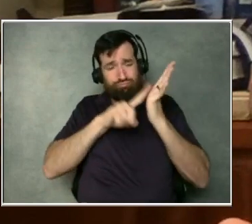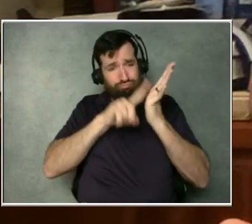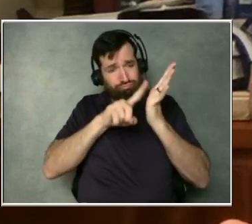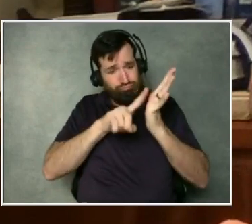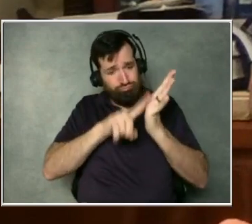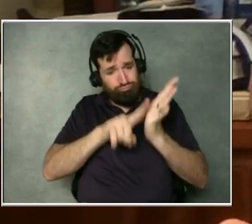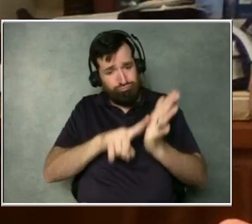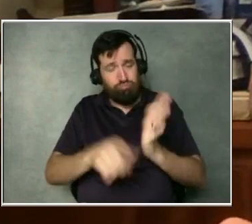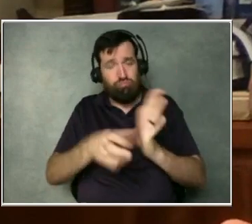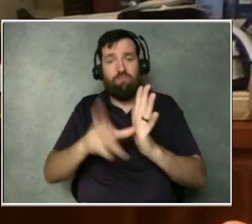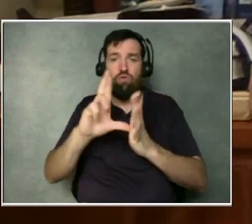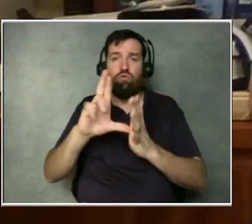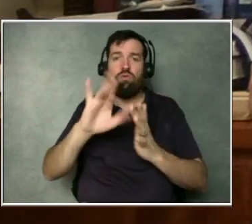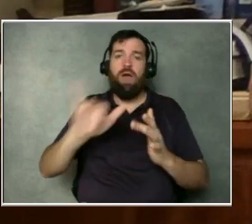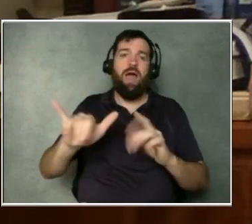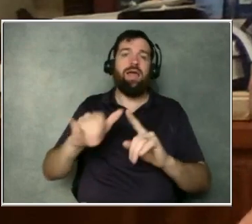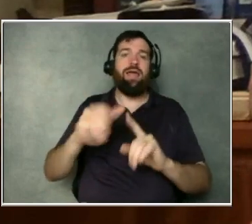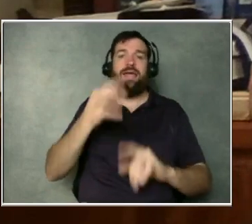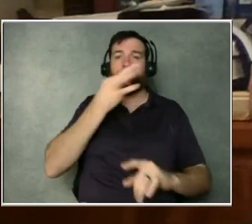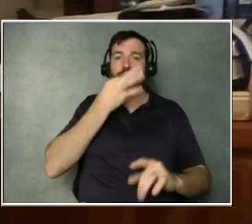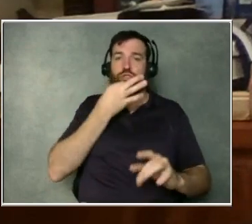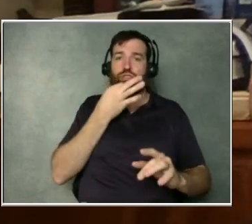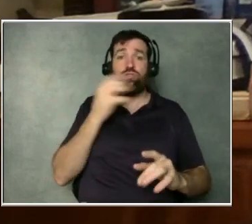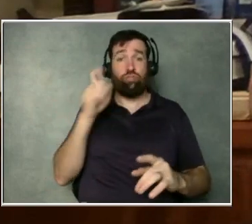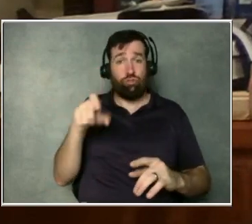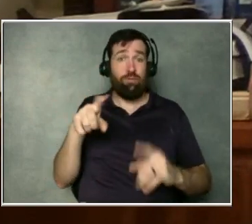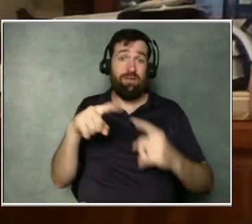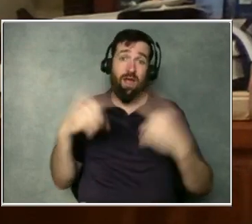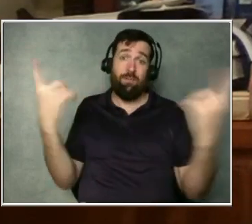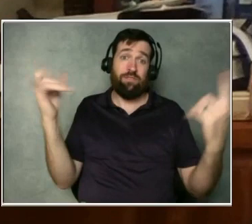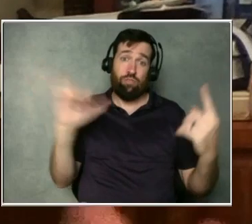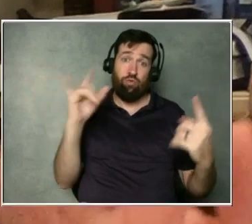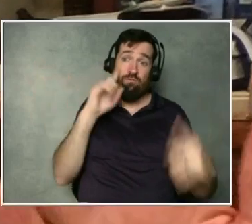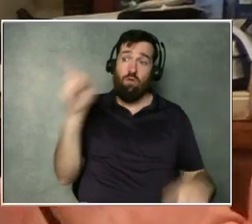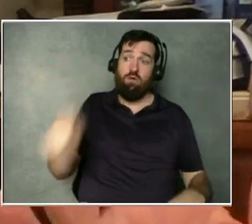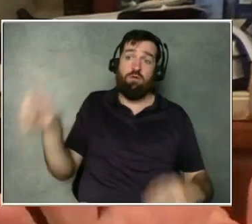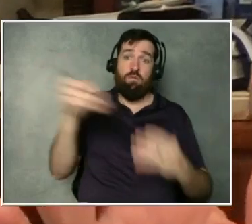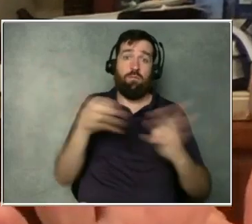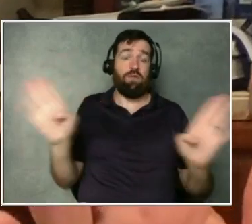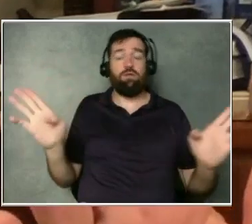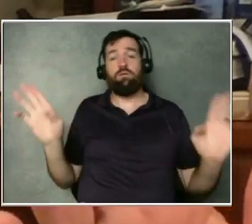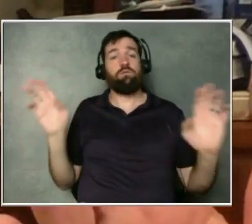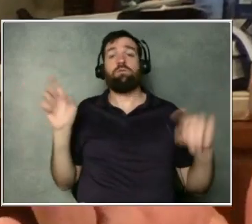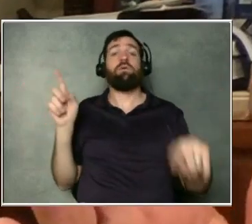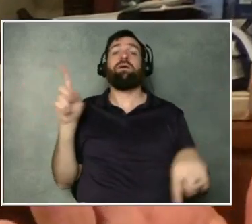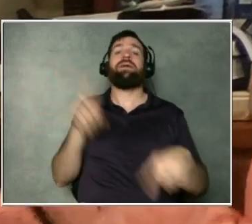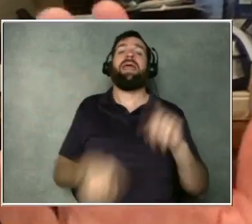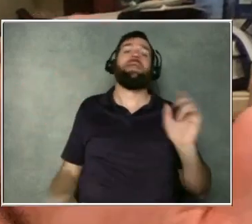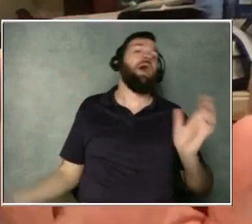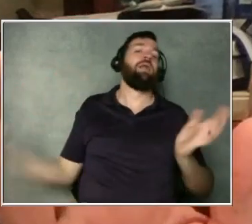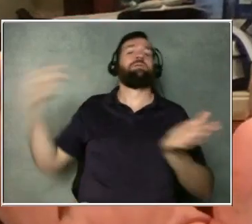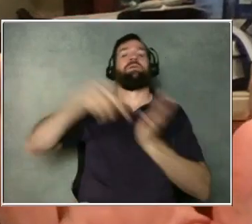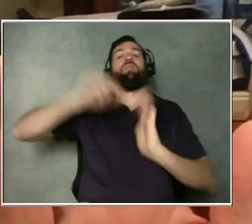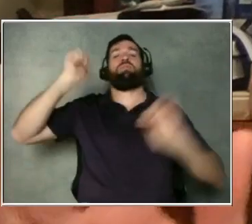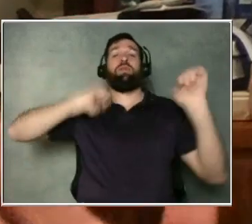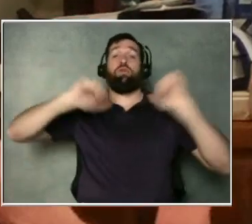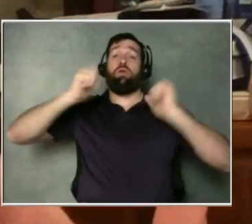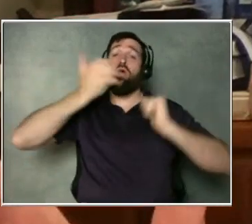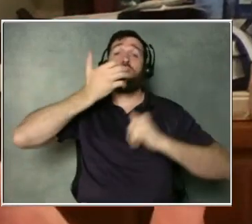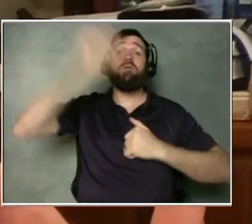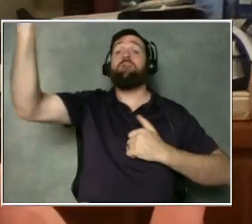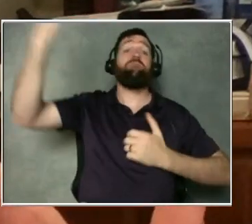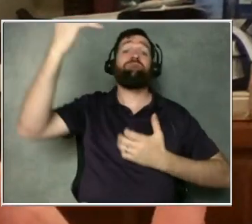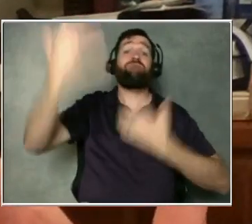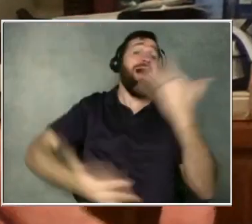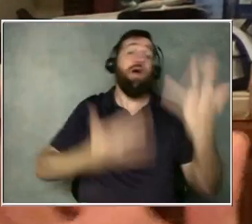by experts in the area. It should be the other way around too. You can't stand up in a theater and yell fire because